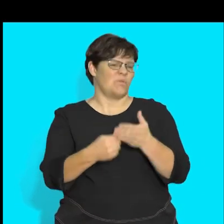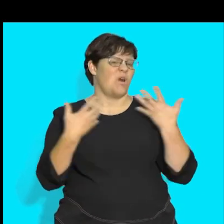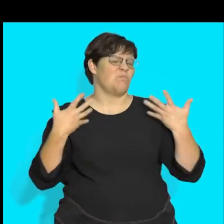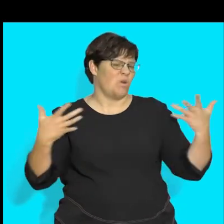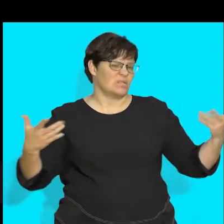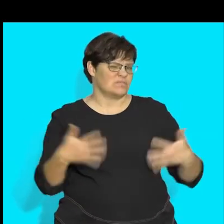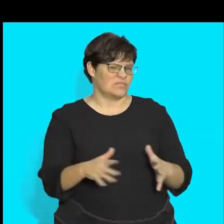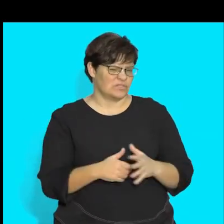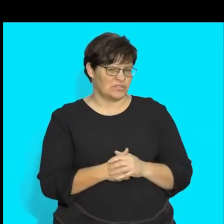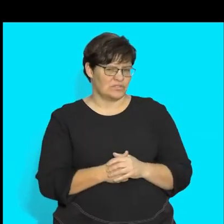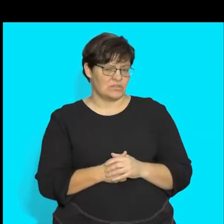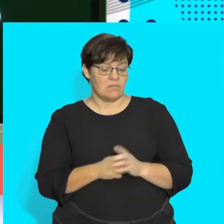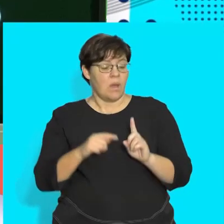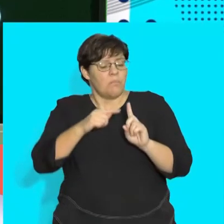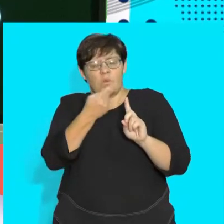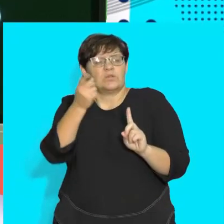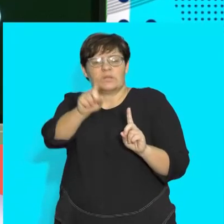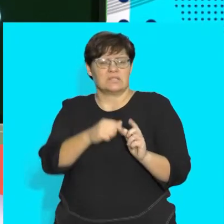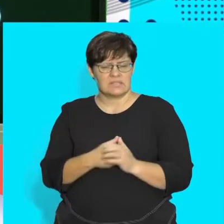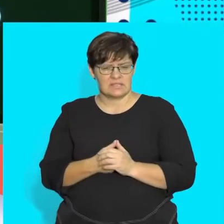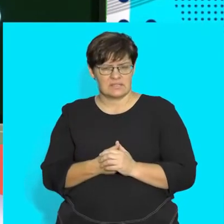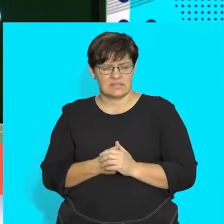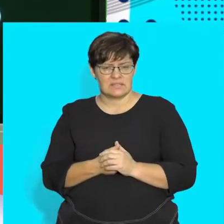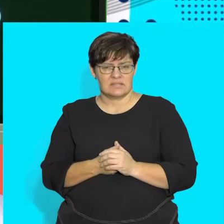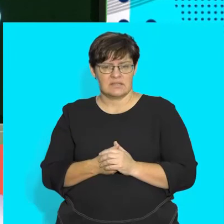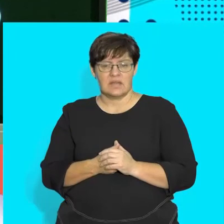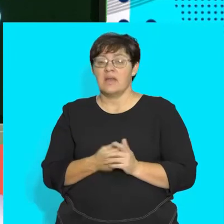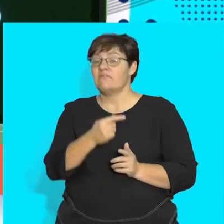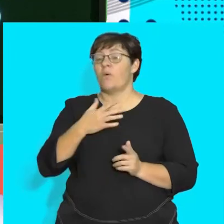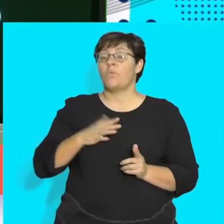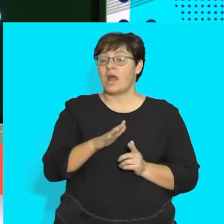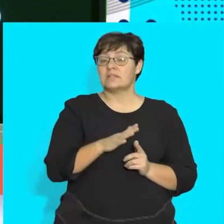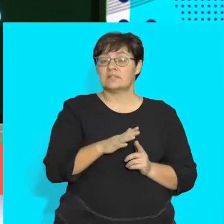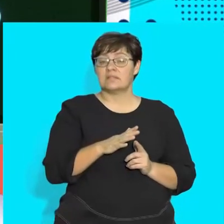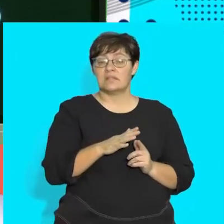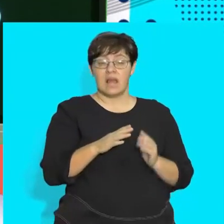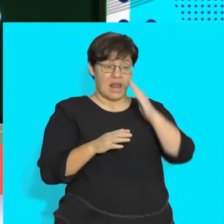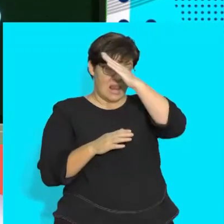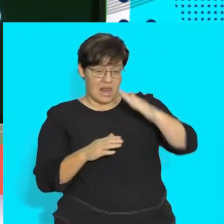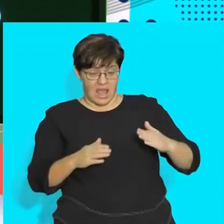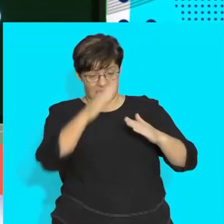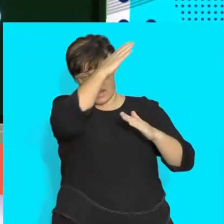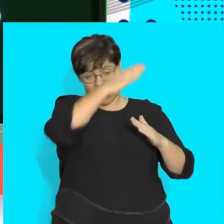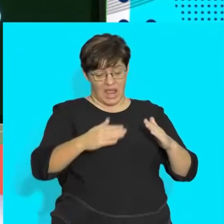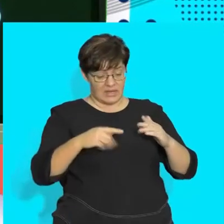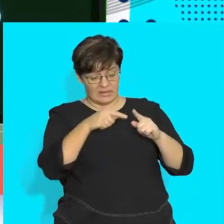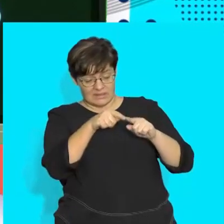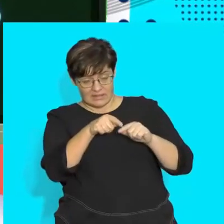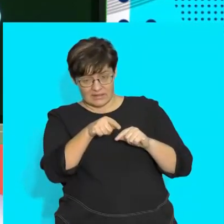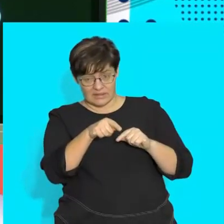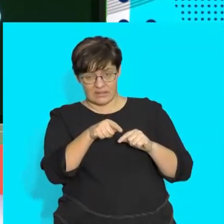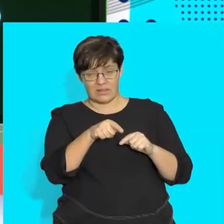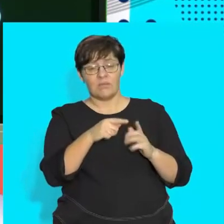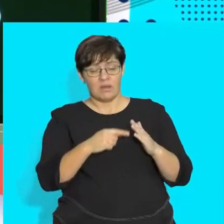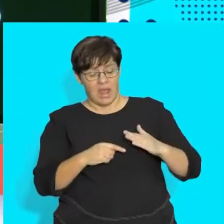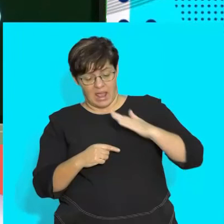lot. But the point of this is that if they want an angle between two lines, what am I going to do? I'm going